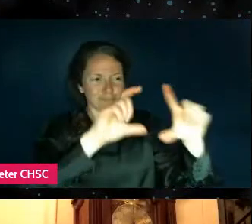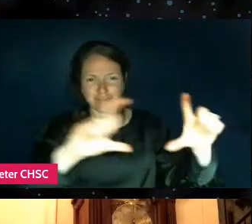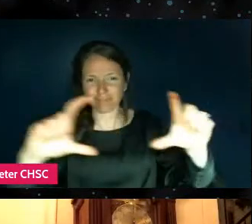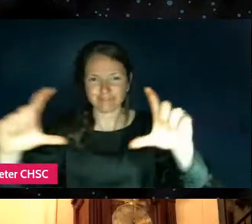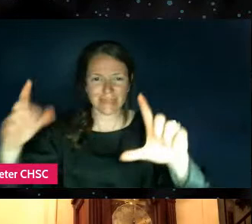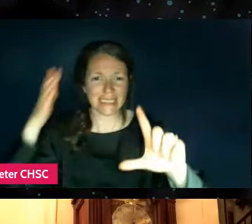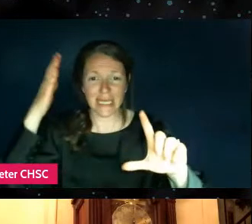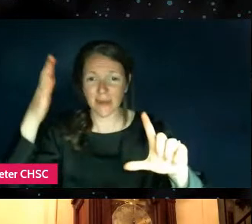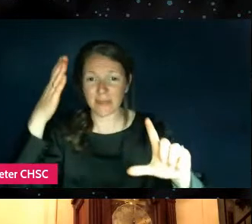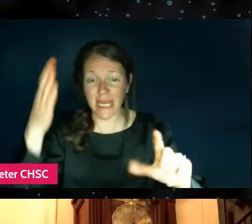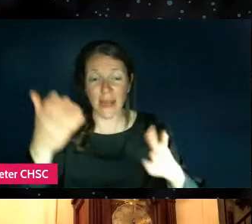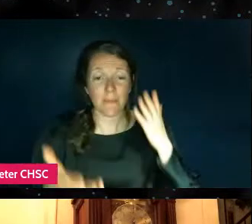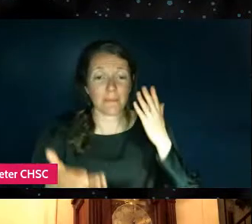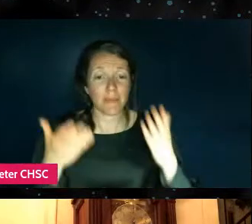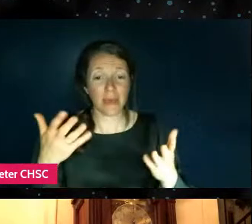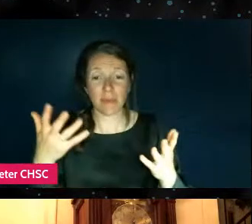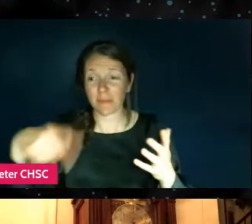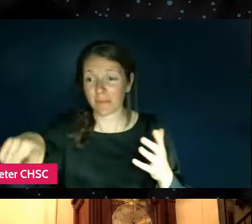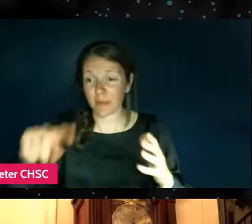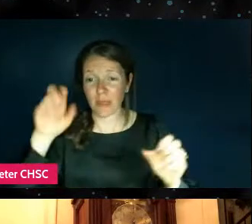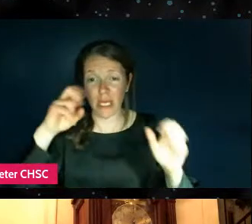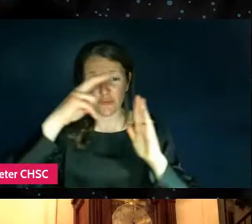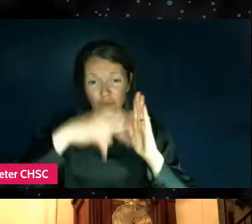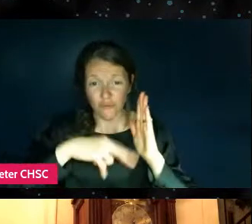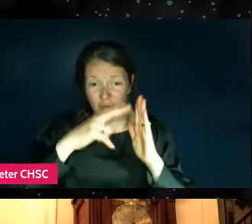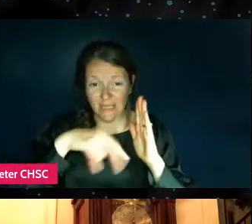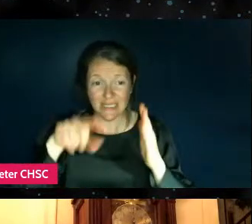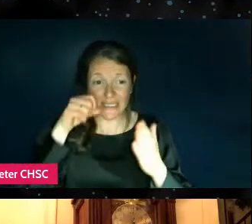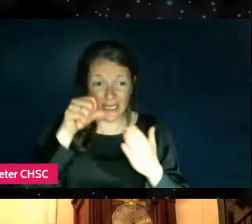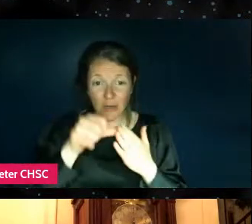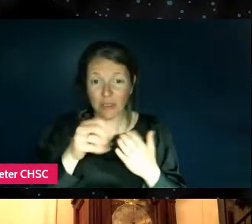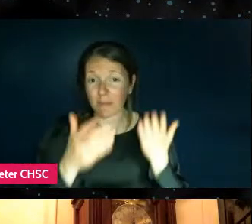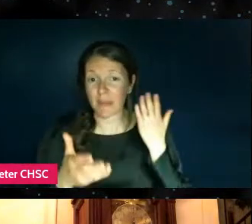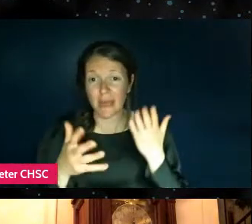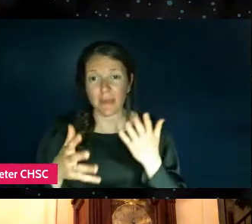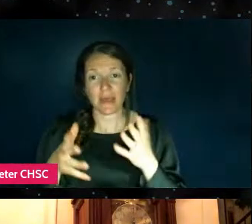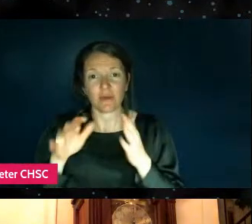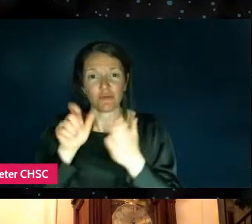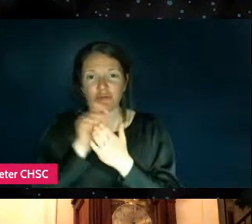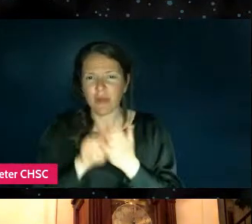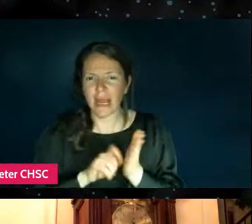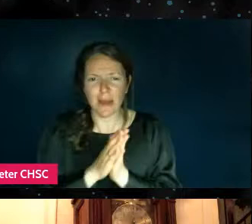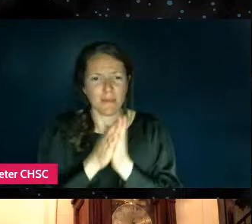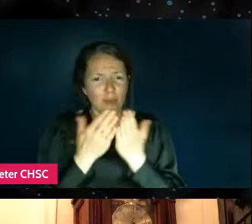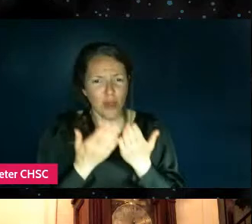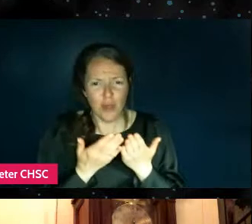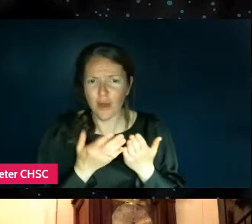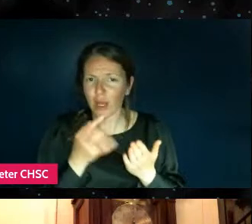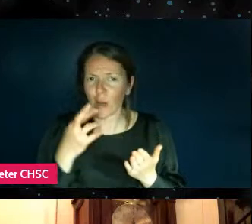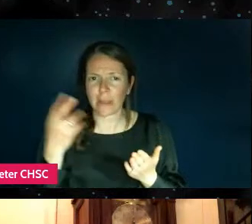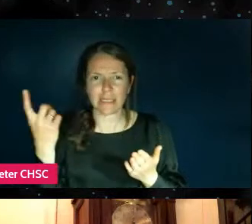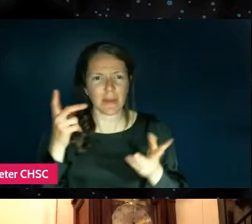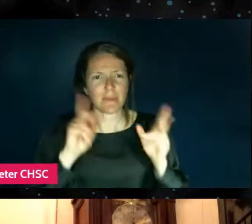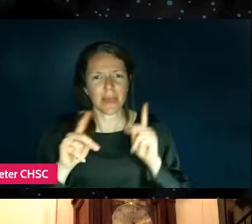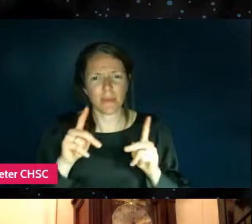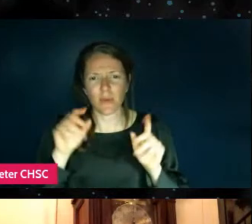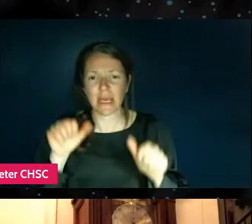a companion piece would be a wonderful book with these letters so that people can read them